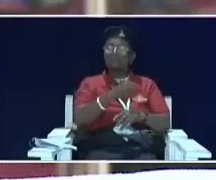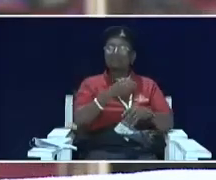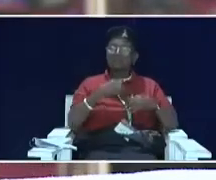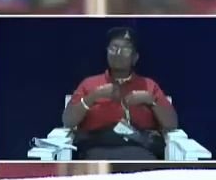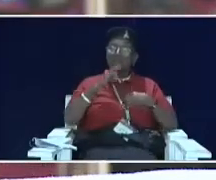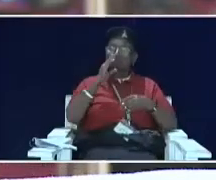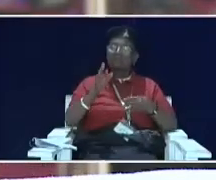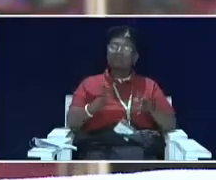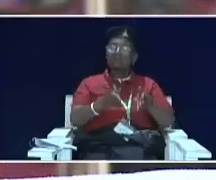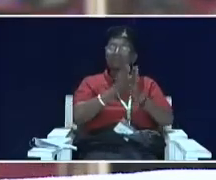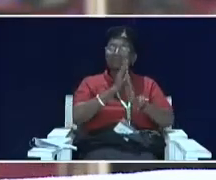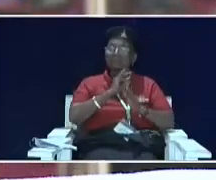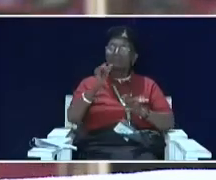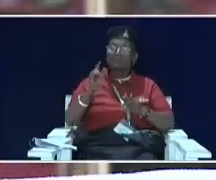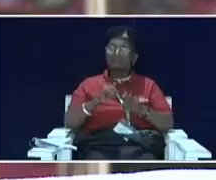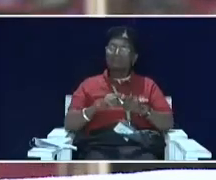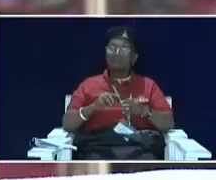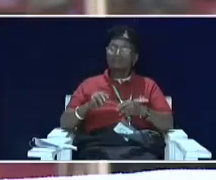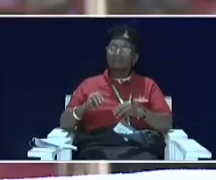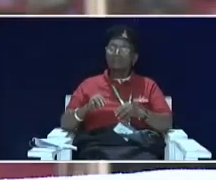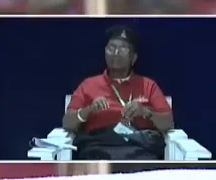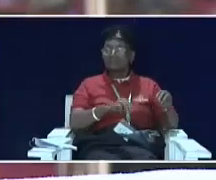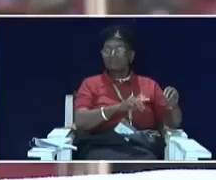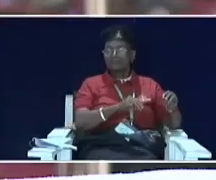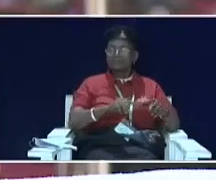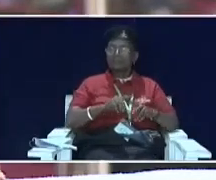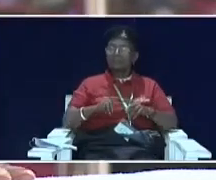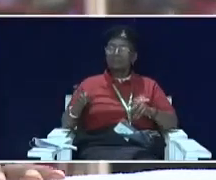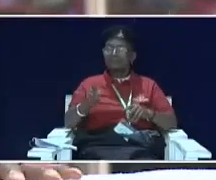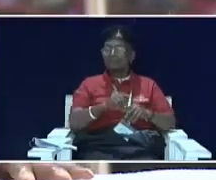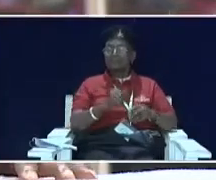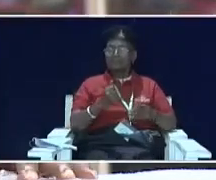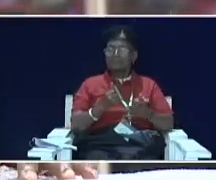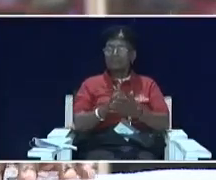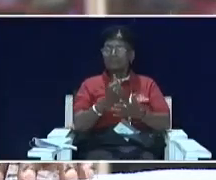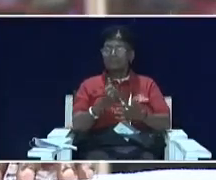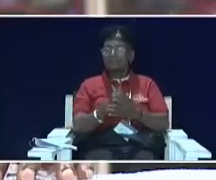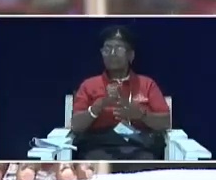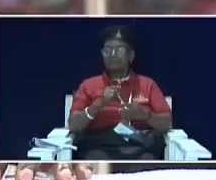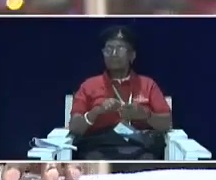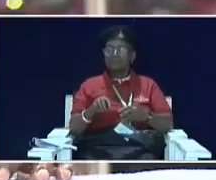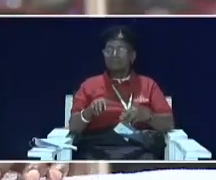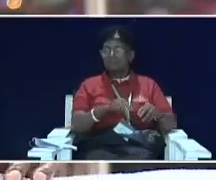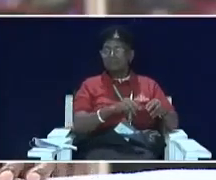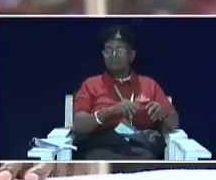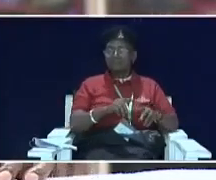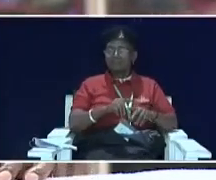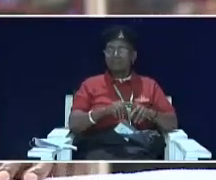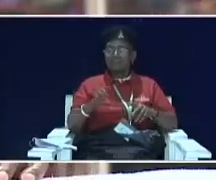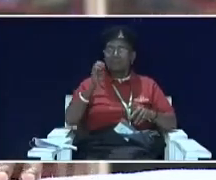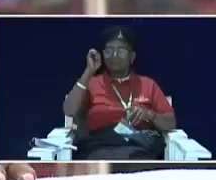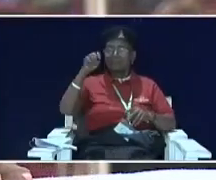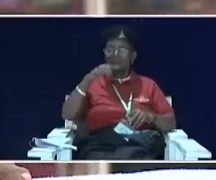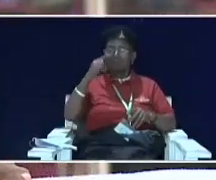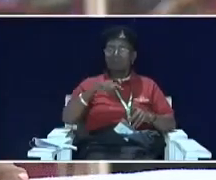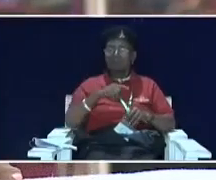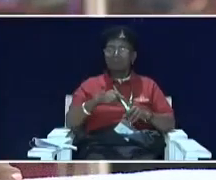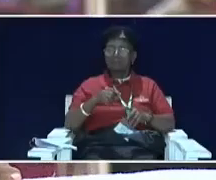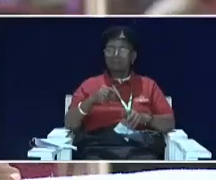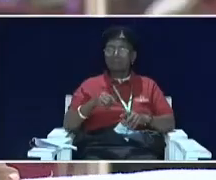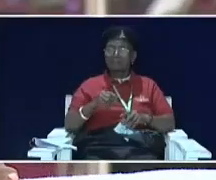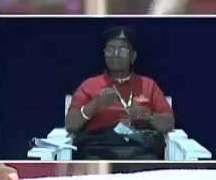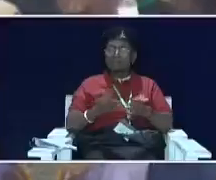that refused to move. He said, when the fire falls tonight, the mountain